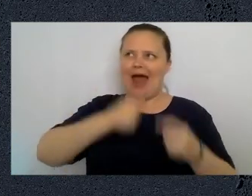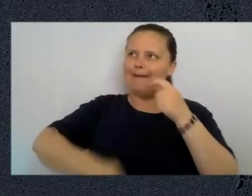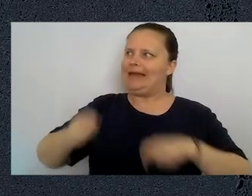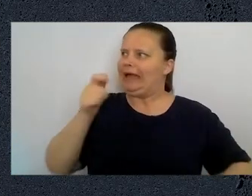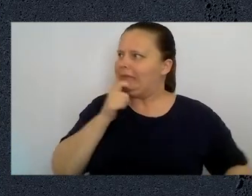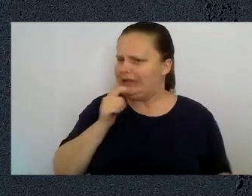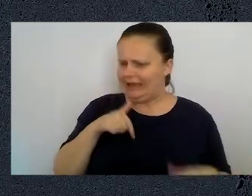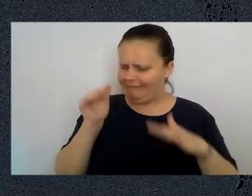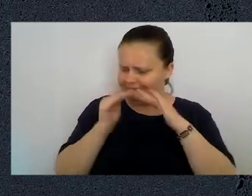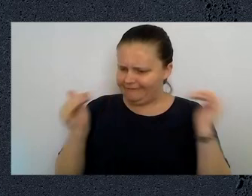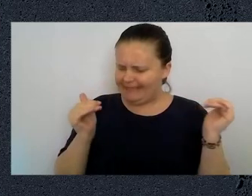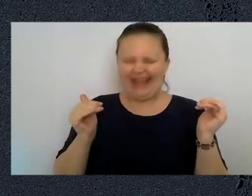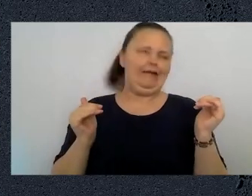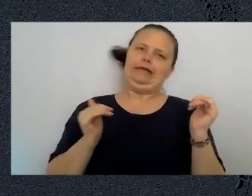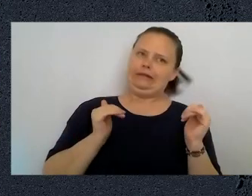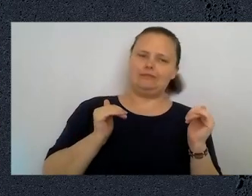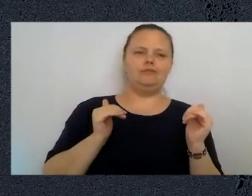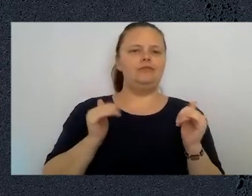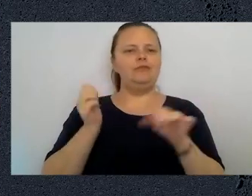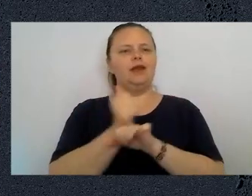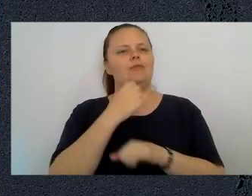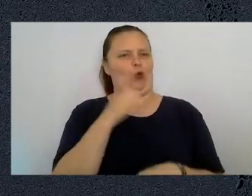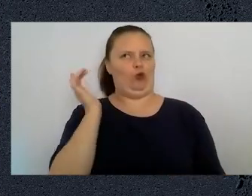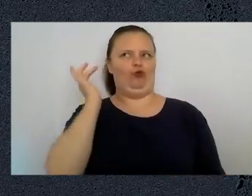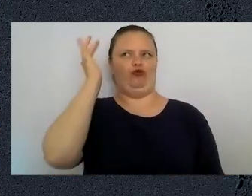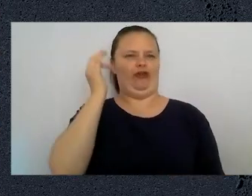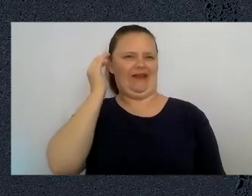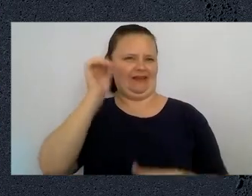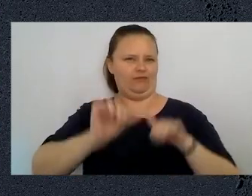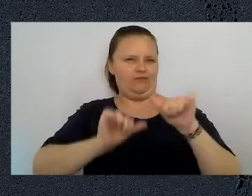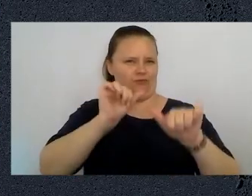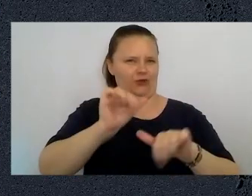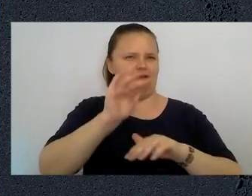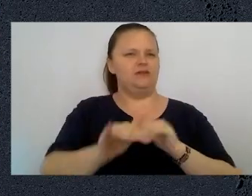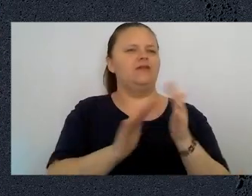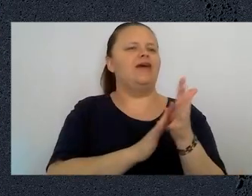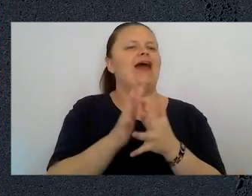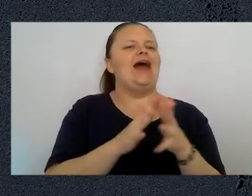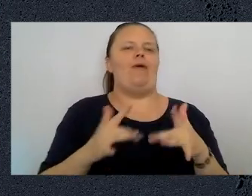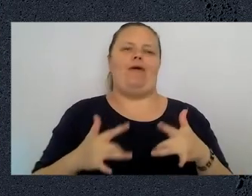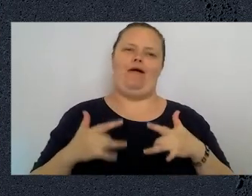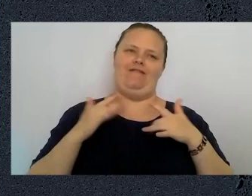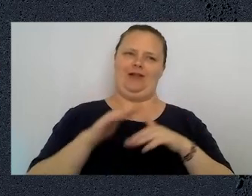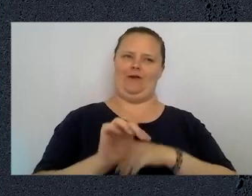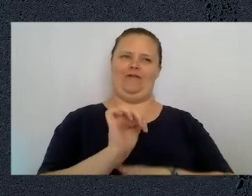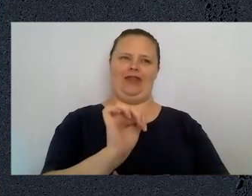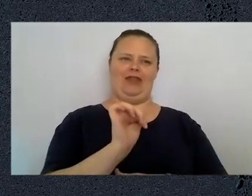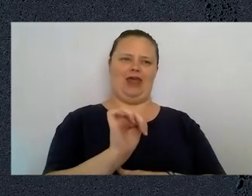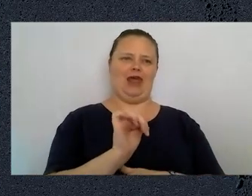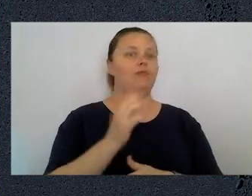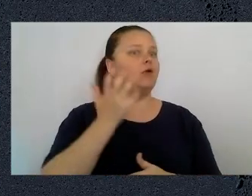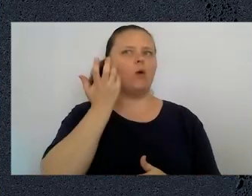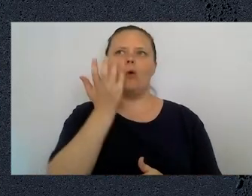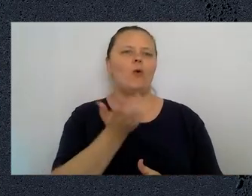someone else? And then make a more reflective, thoughtful decision about how I feel about them. So we all have to do it all the time. And all I